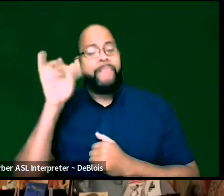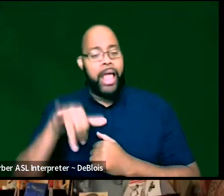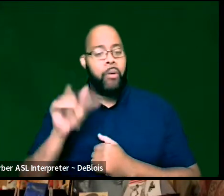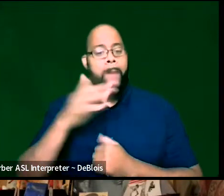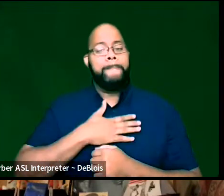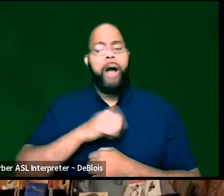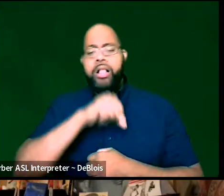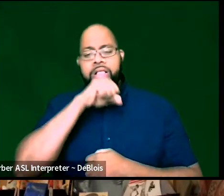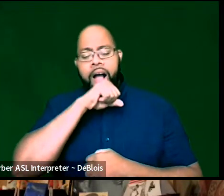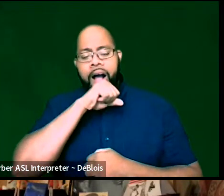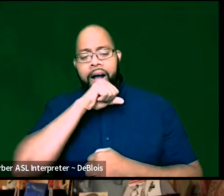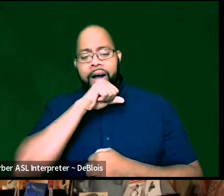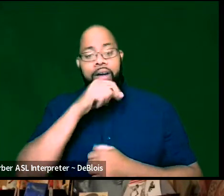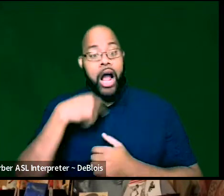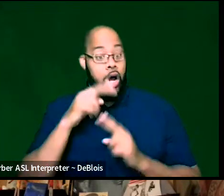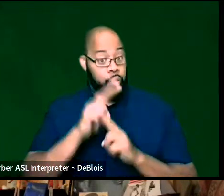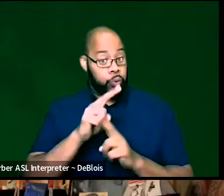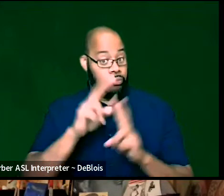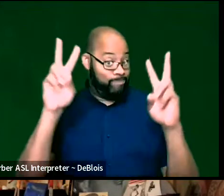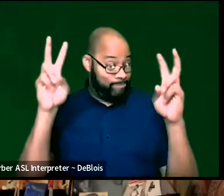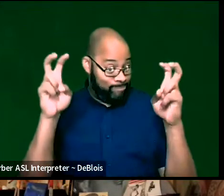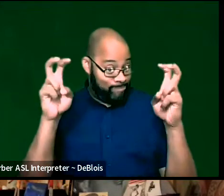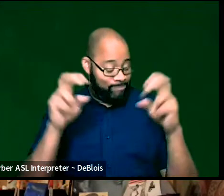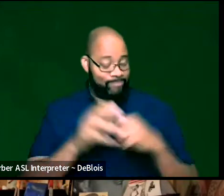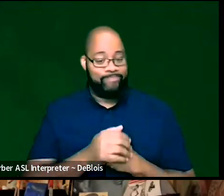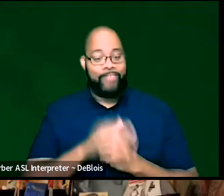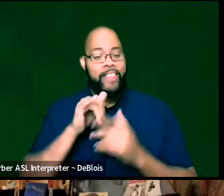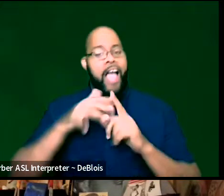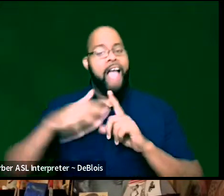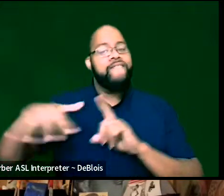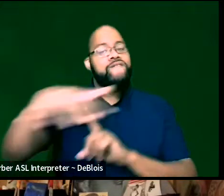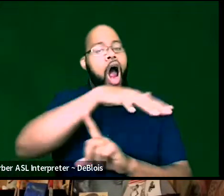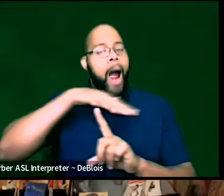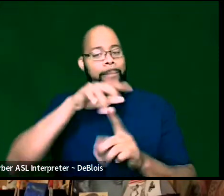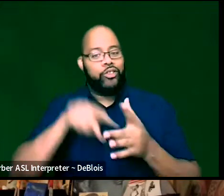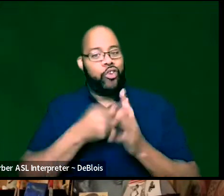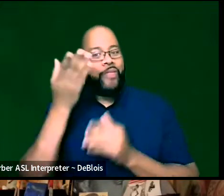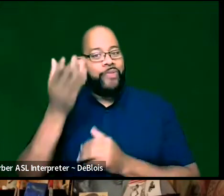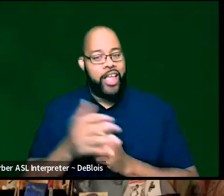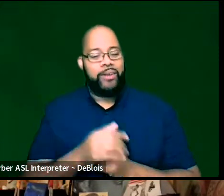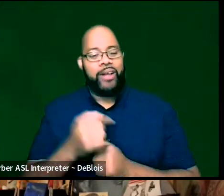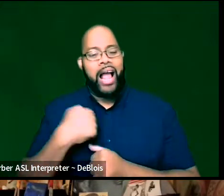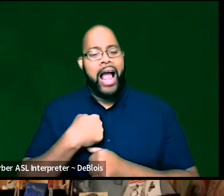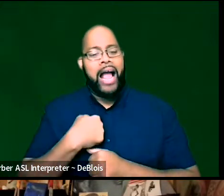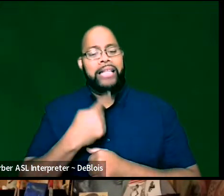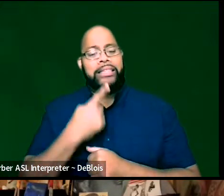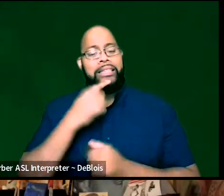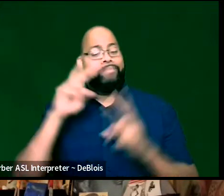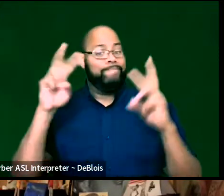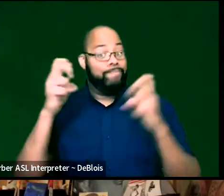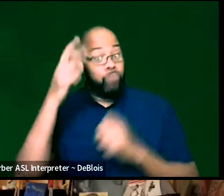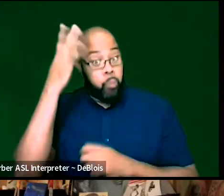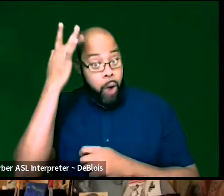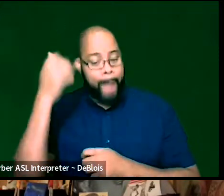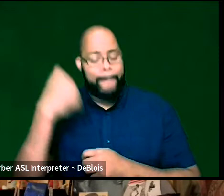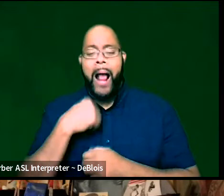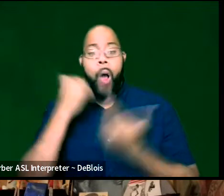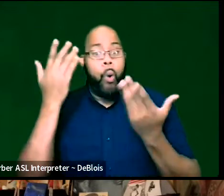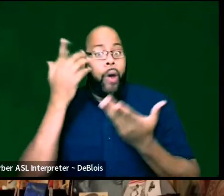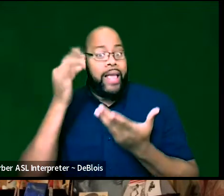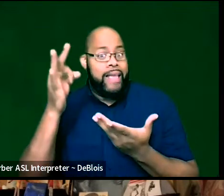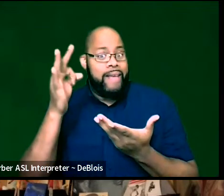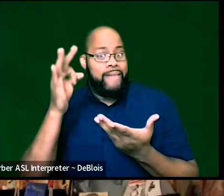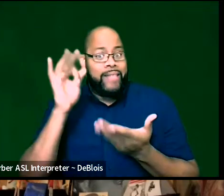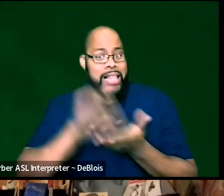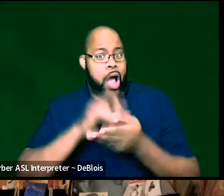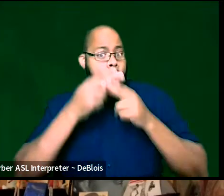where my love of, and I'm going to use air quotes, the environment started. I say air quotes because I don't know if it was